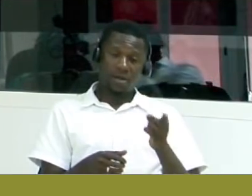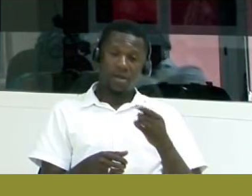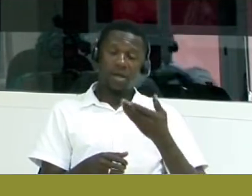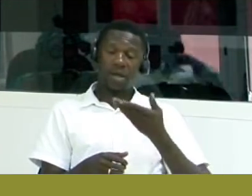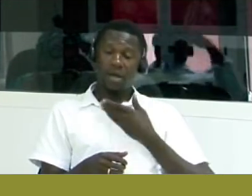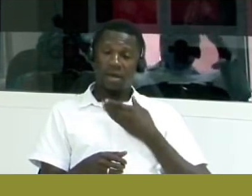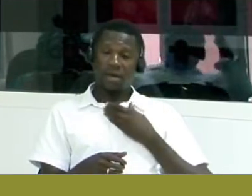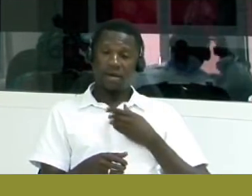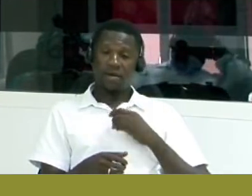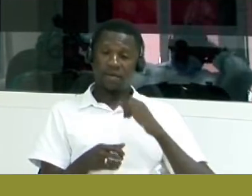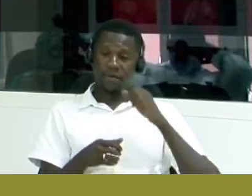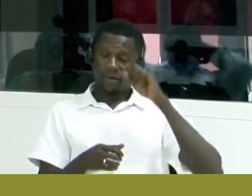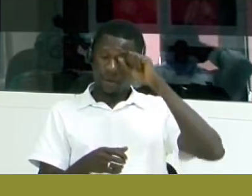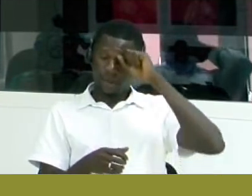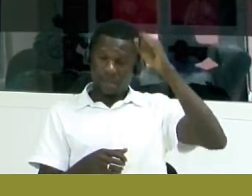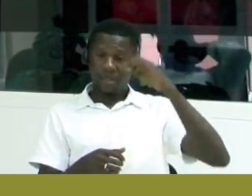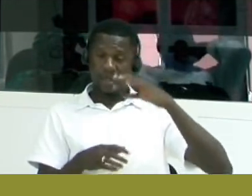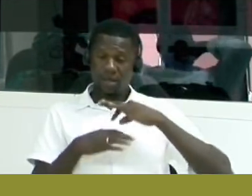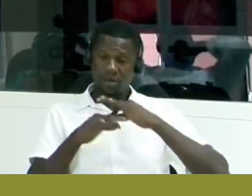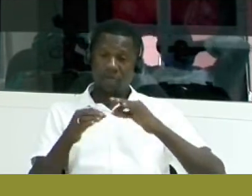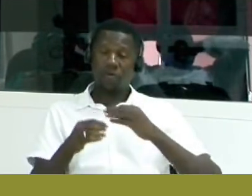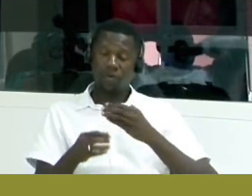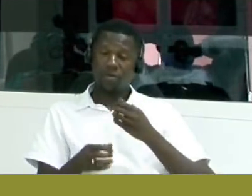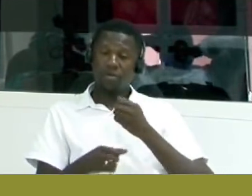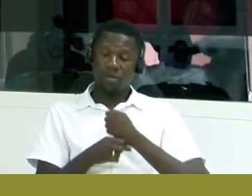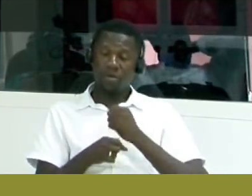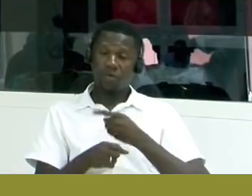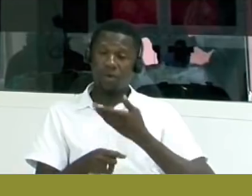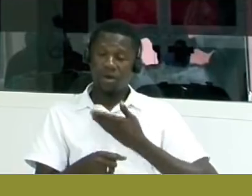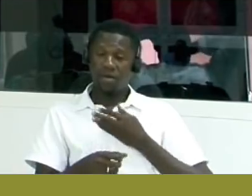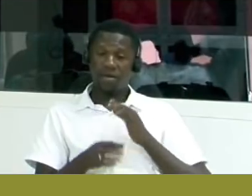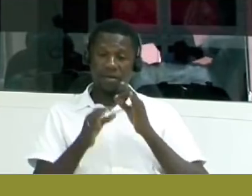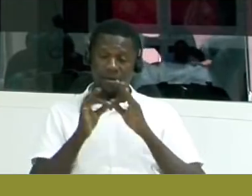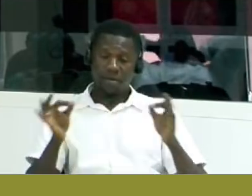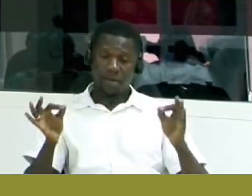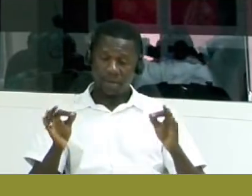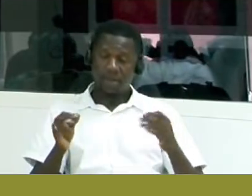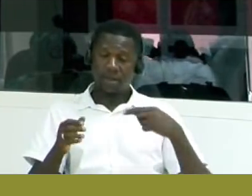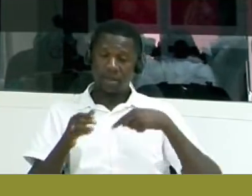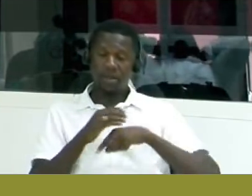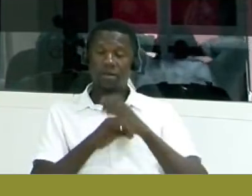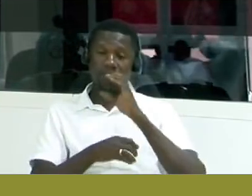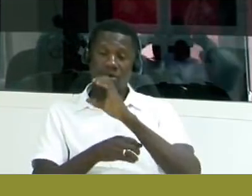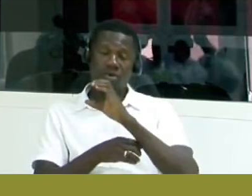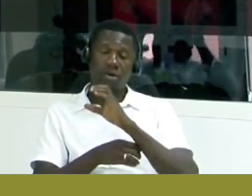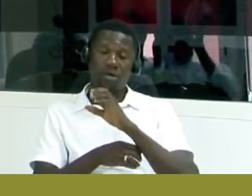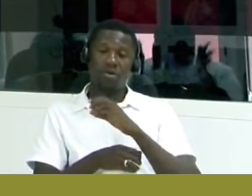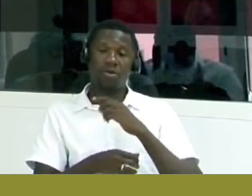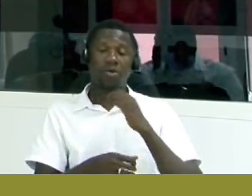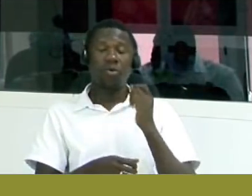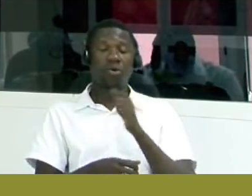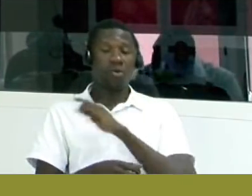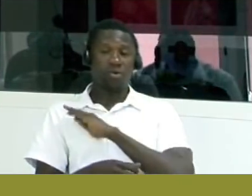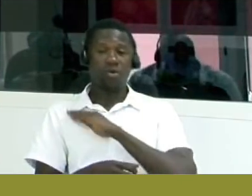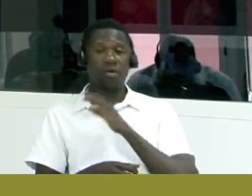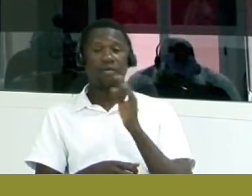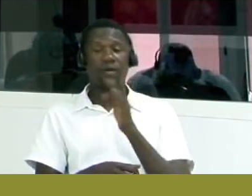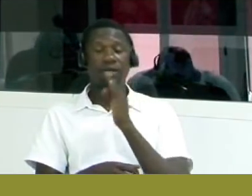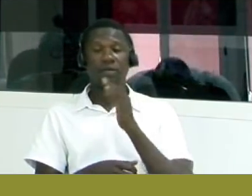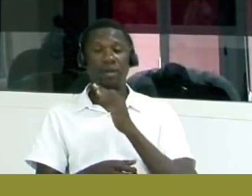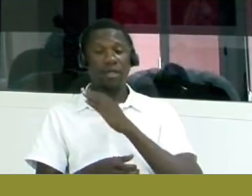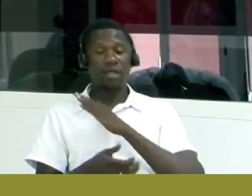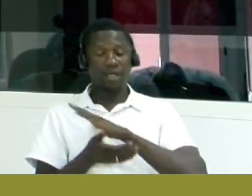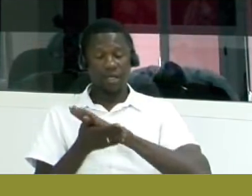interests to see that we had peace and security in the country, it was also very clear to me that I was being branded as